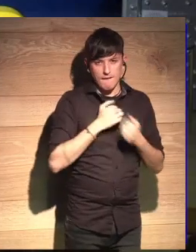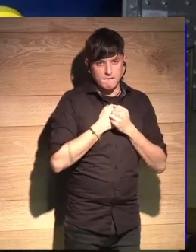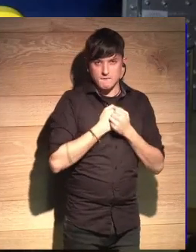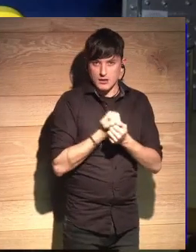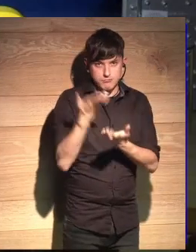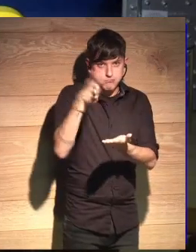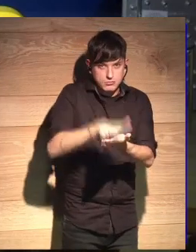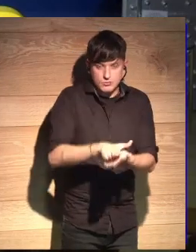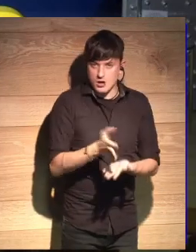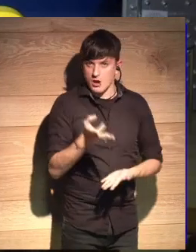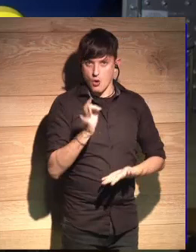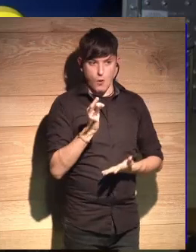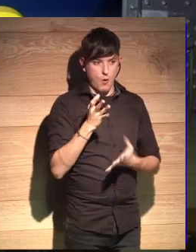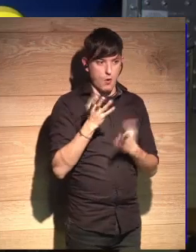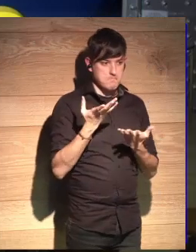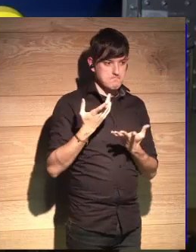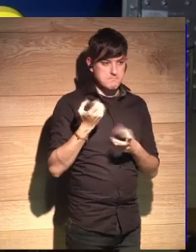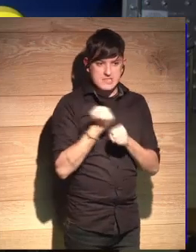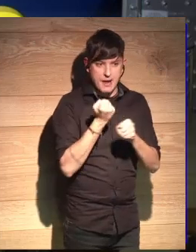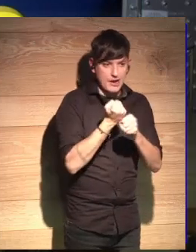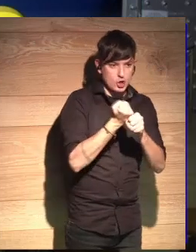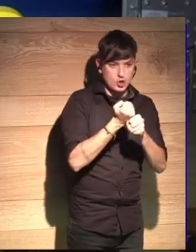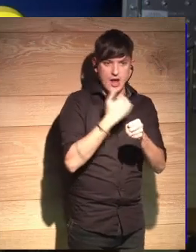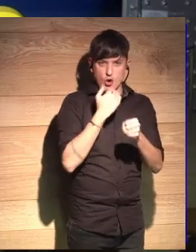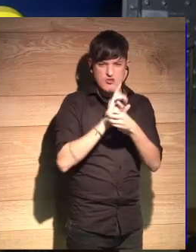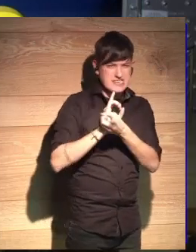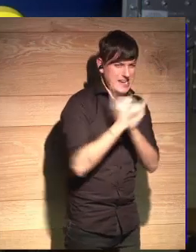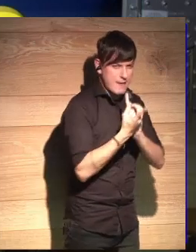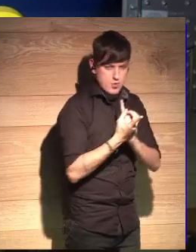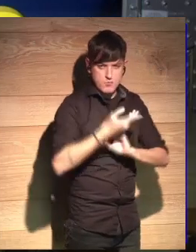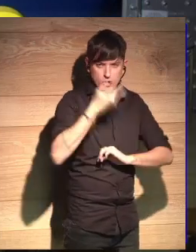career or to one's health or to one's finances.